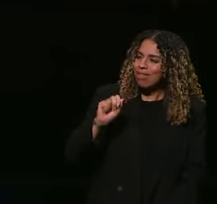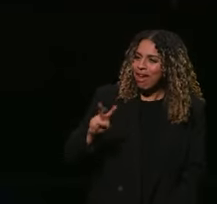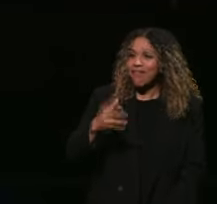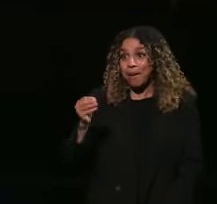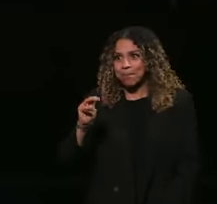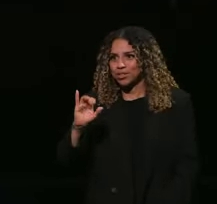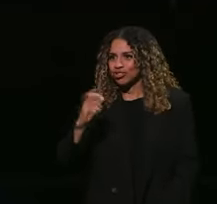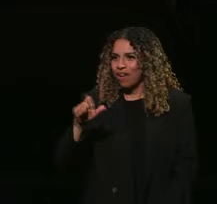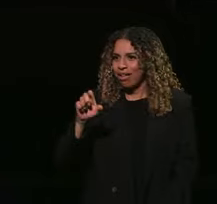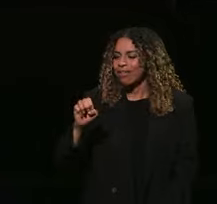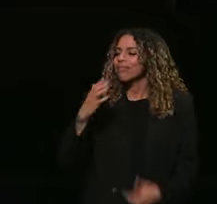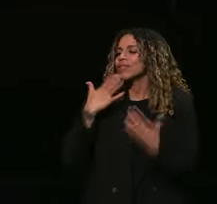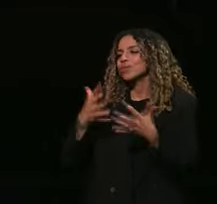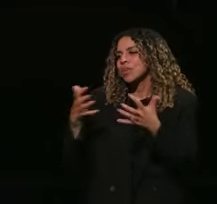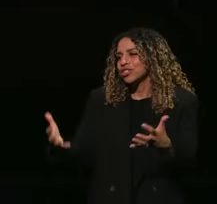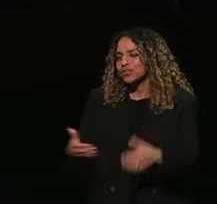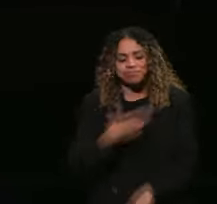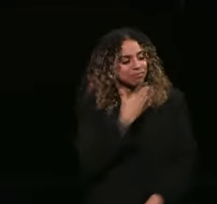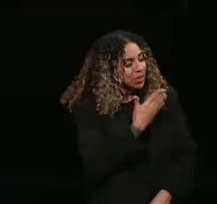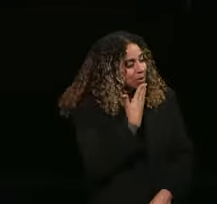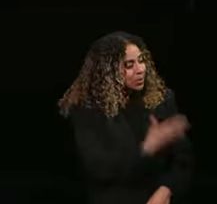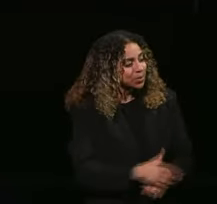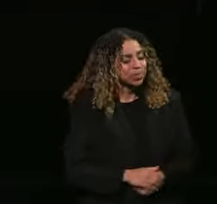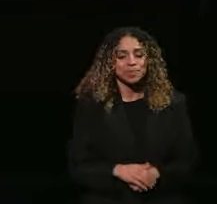much. Thank you.